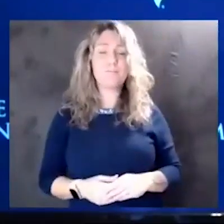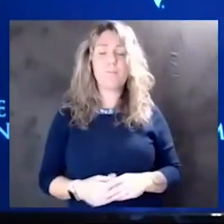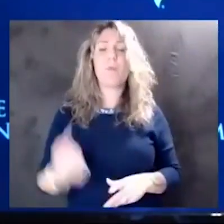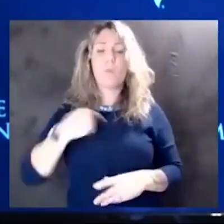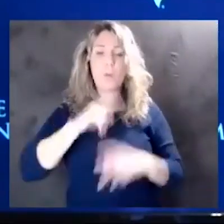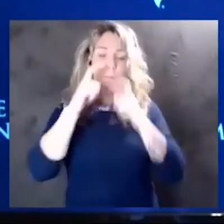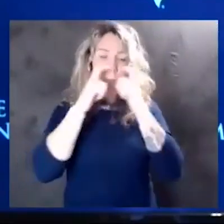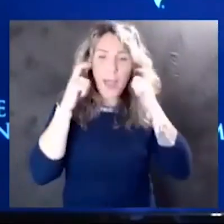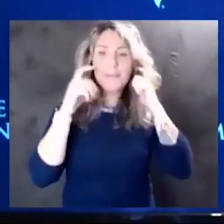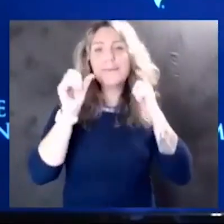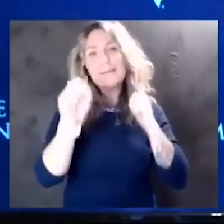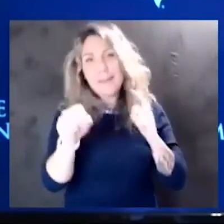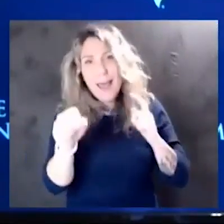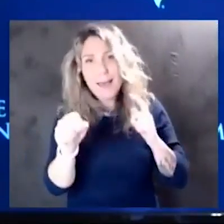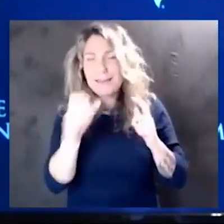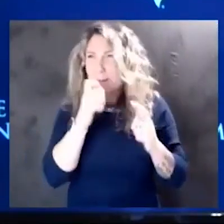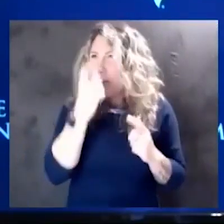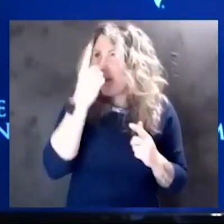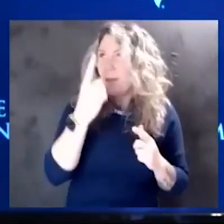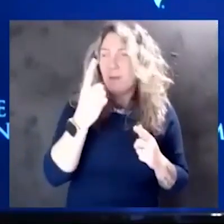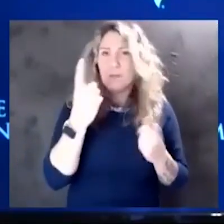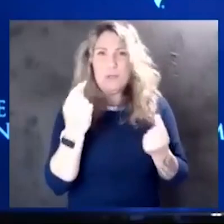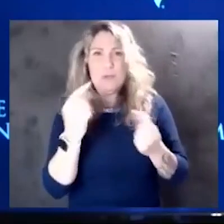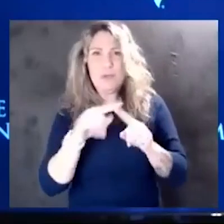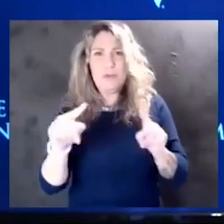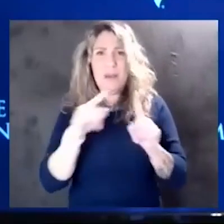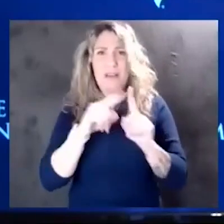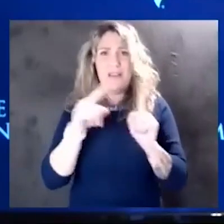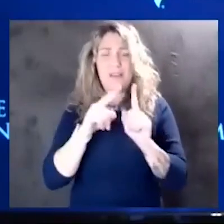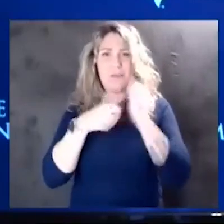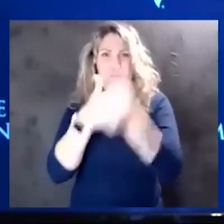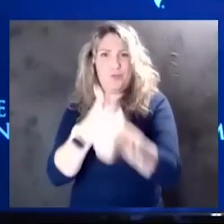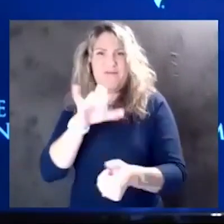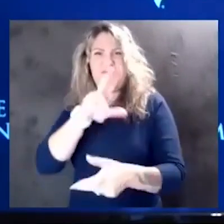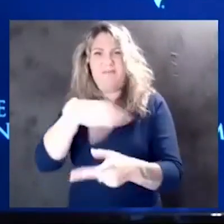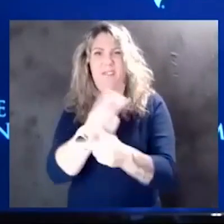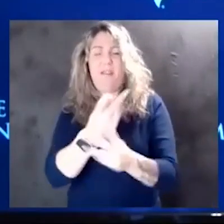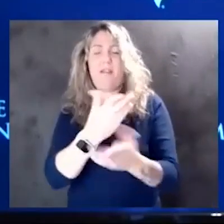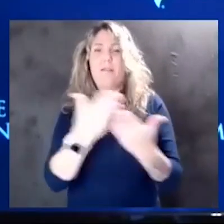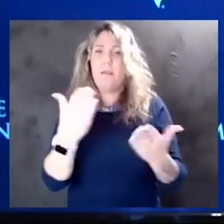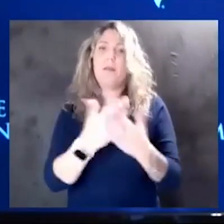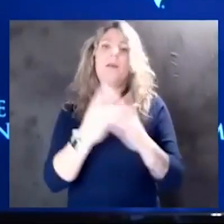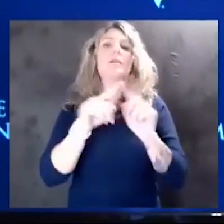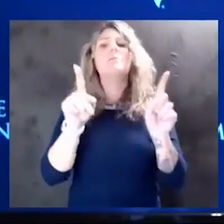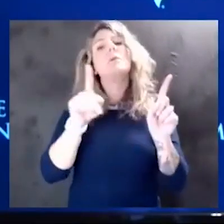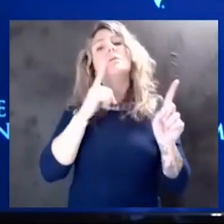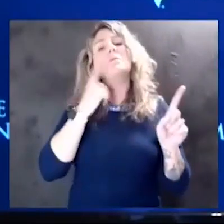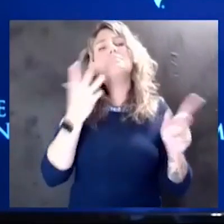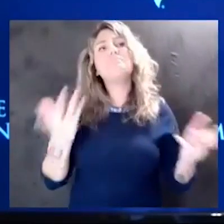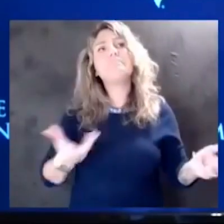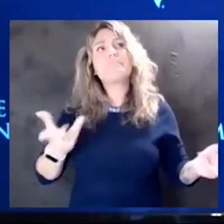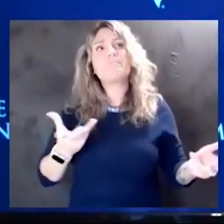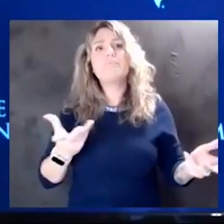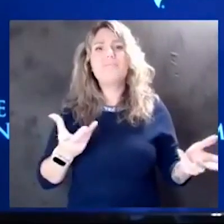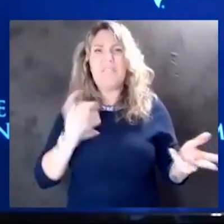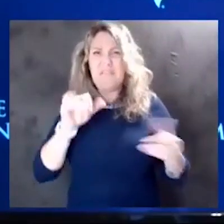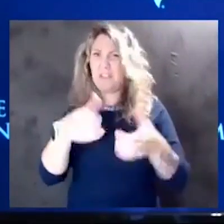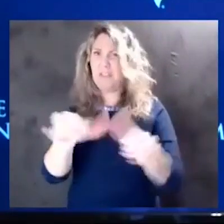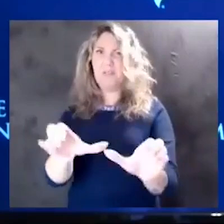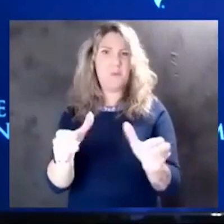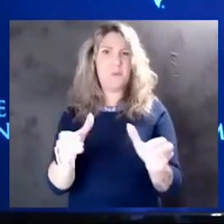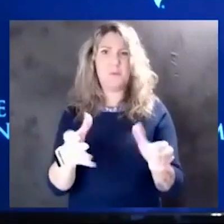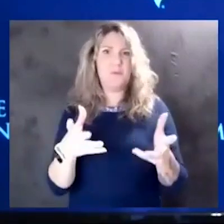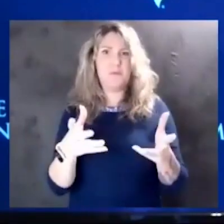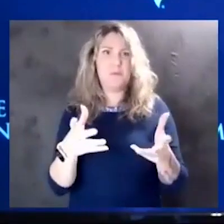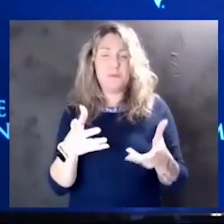think we do. I know we don't, but because we do trace that kind of things. But you don't want to take that chance. And so I tell our folks, as soon